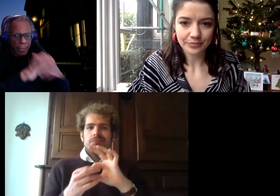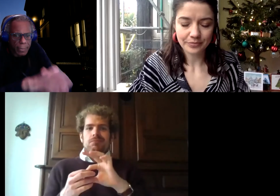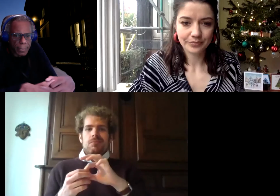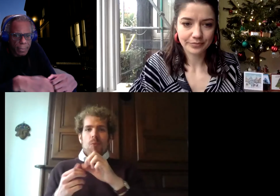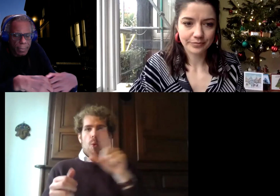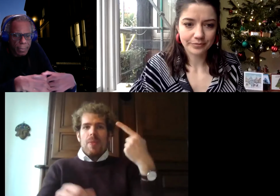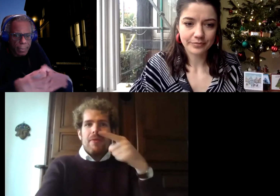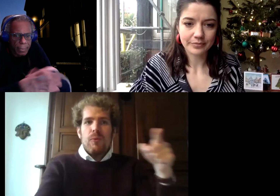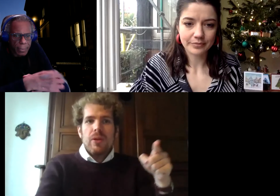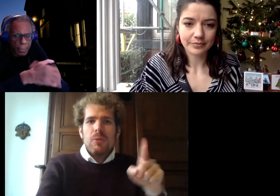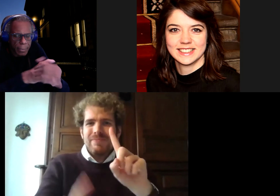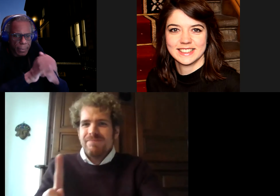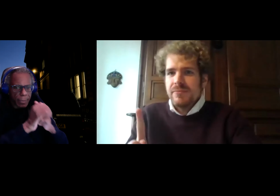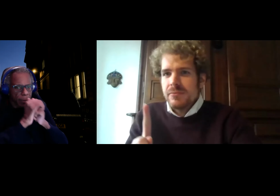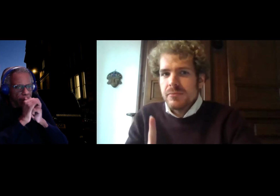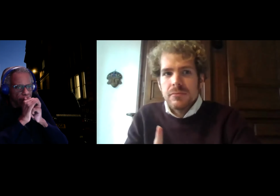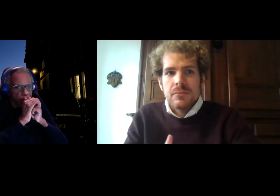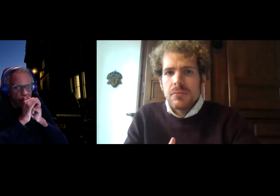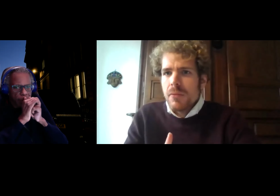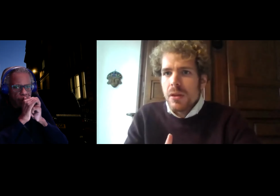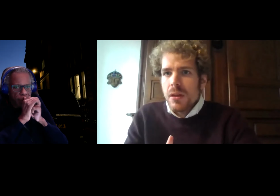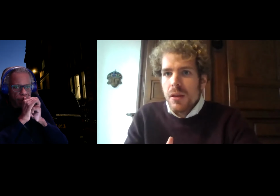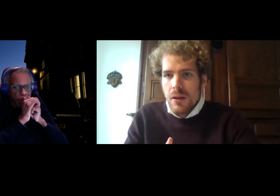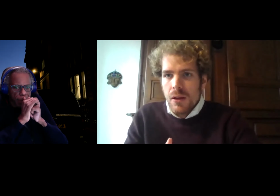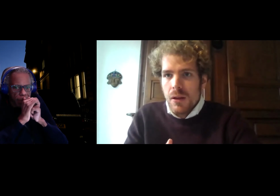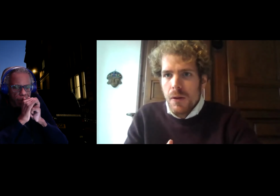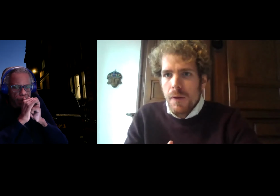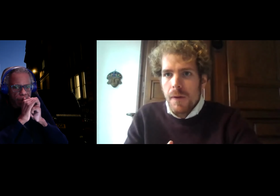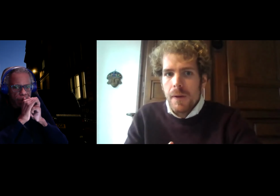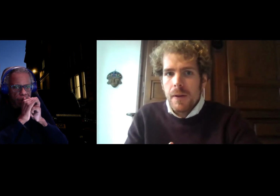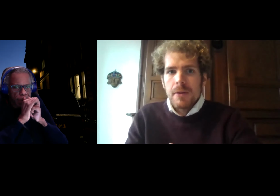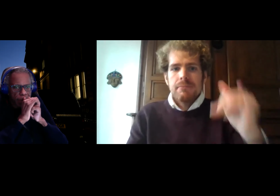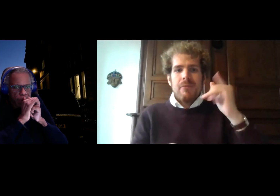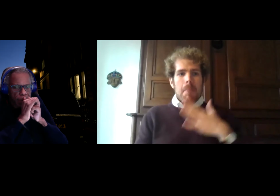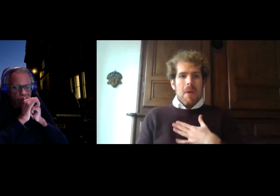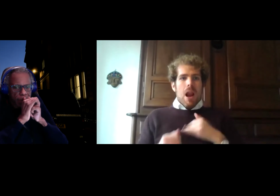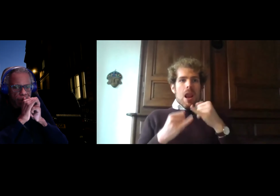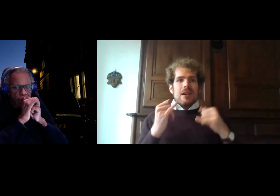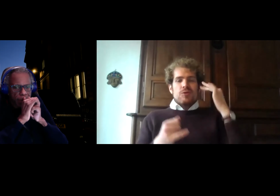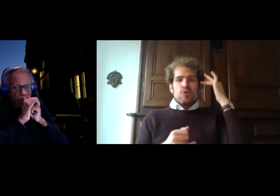Yes, my final thoughts. Sorry, one moment.